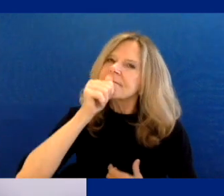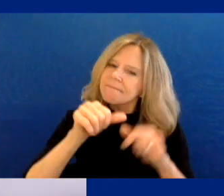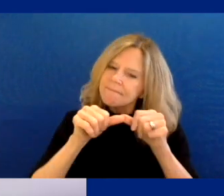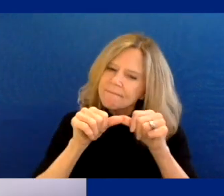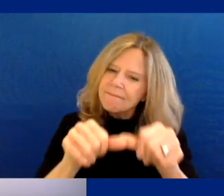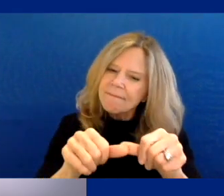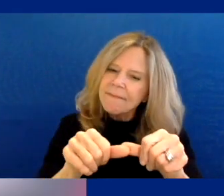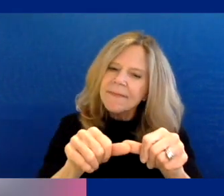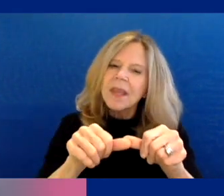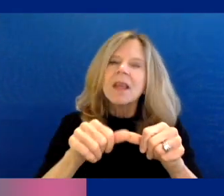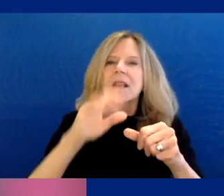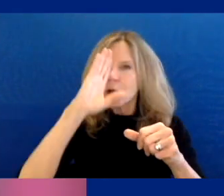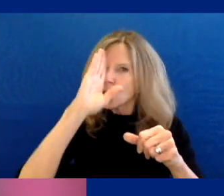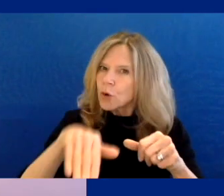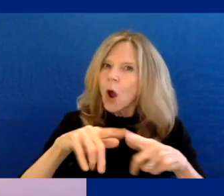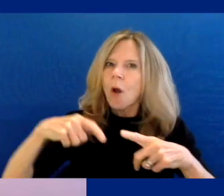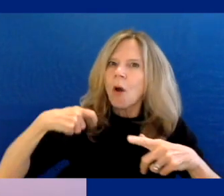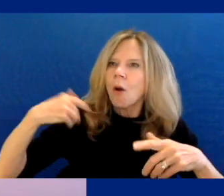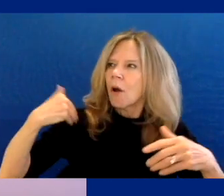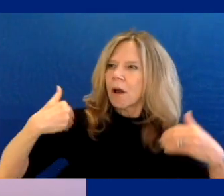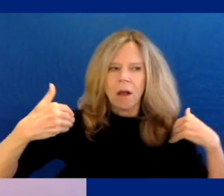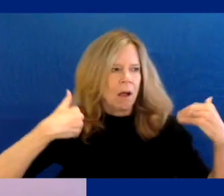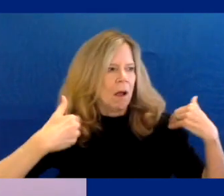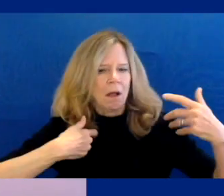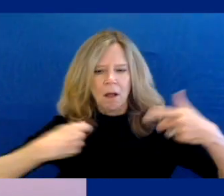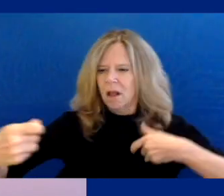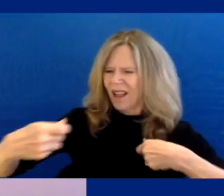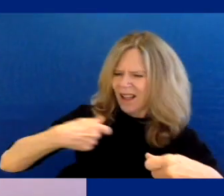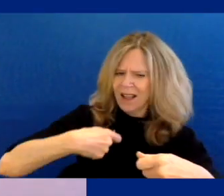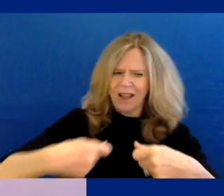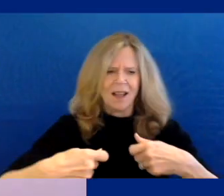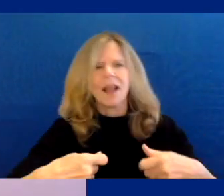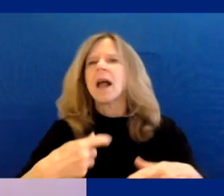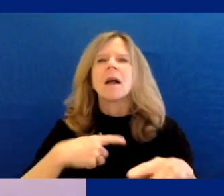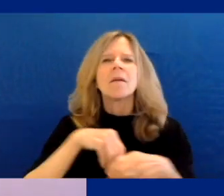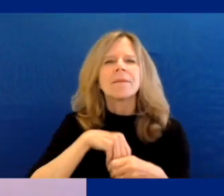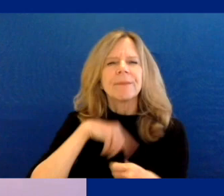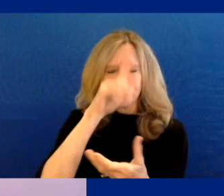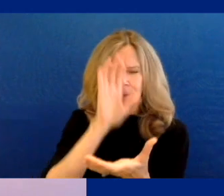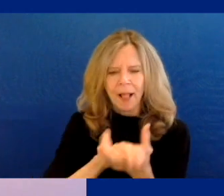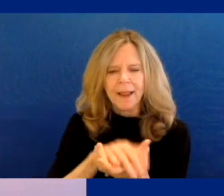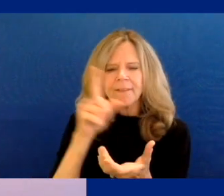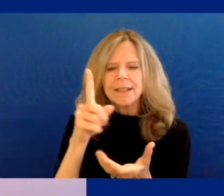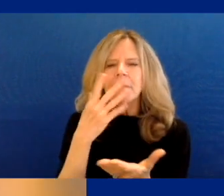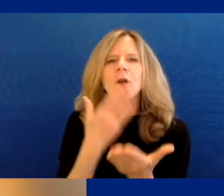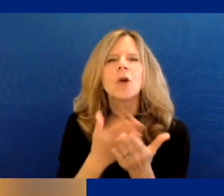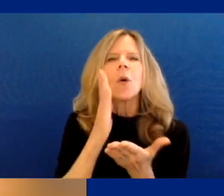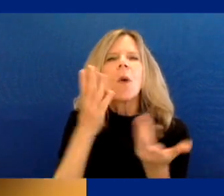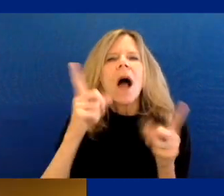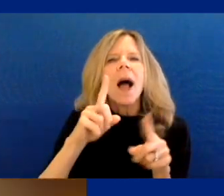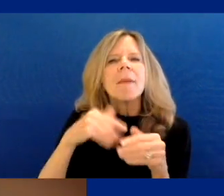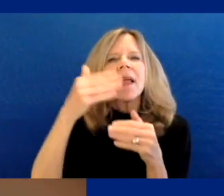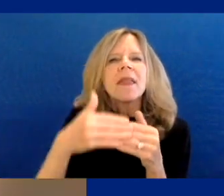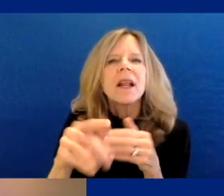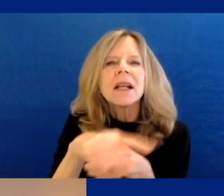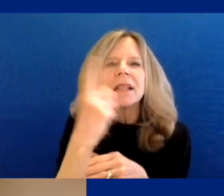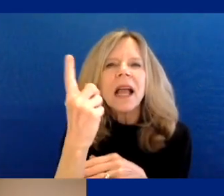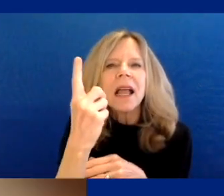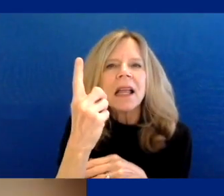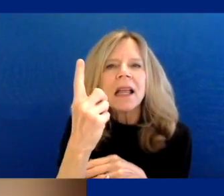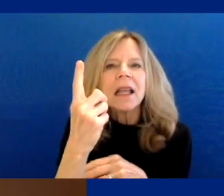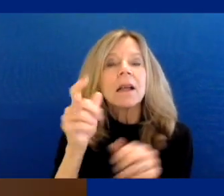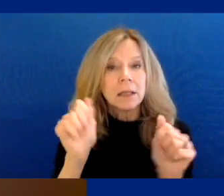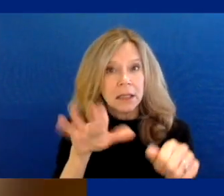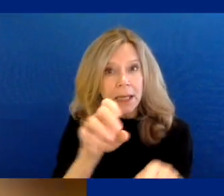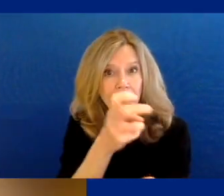be able to be stretched in so many different ways and still have that belief that something gonna happen the next day, something good gonna happen. So